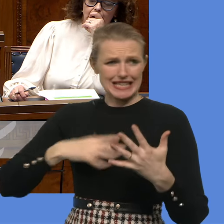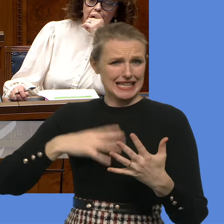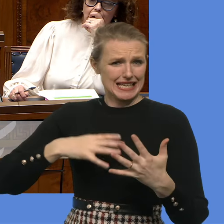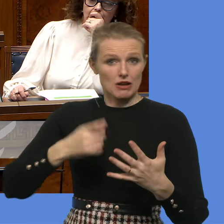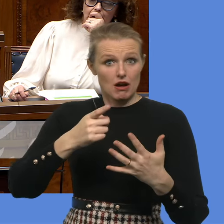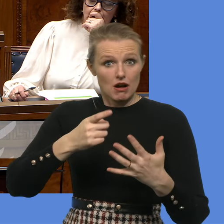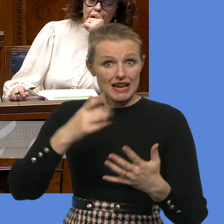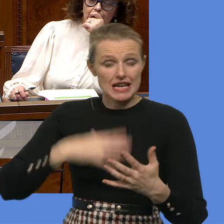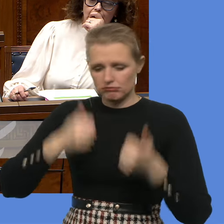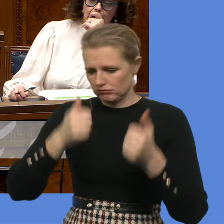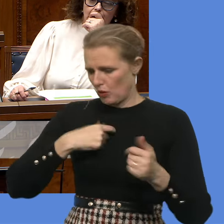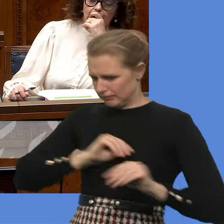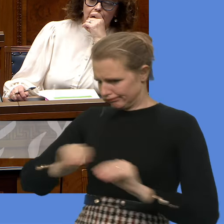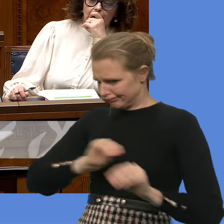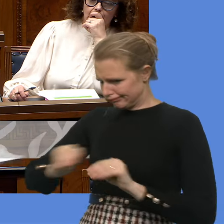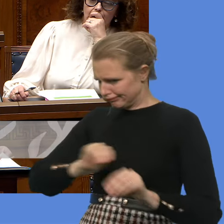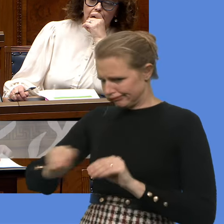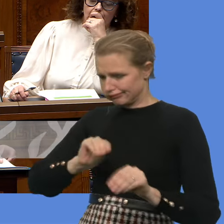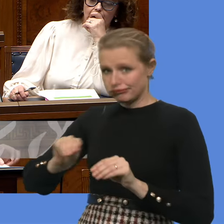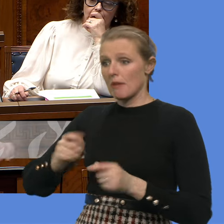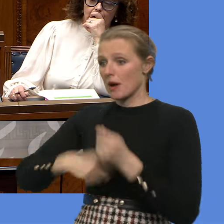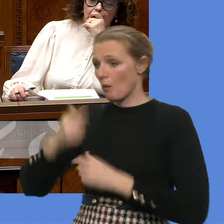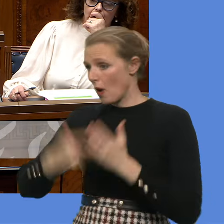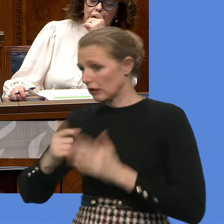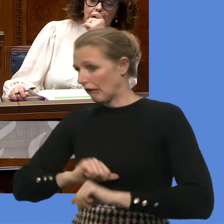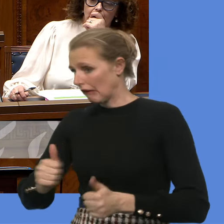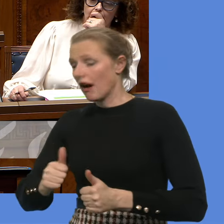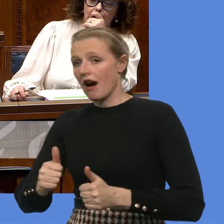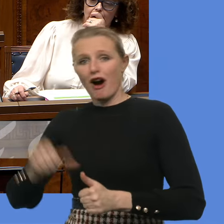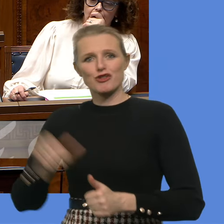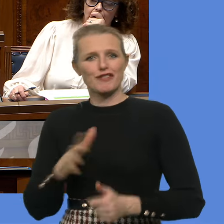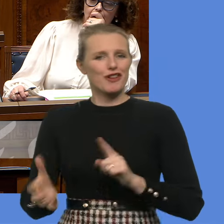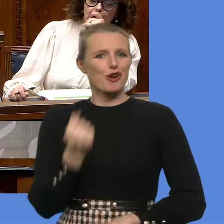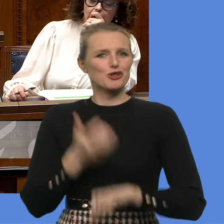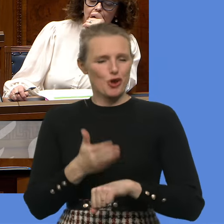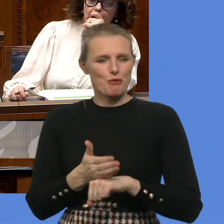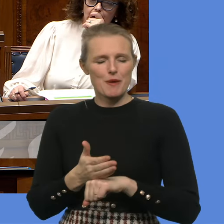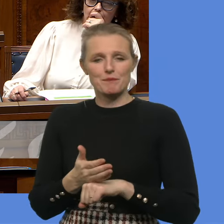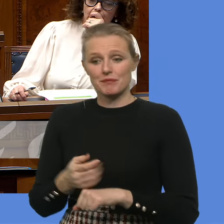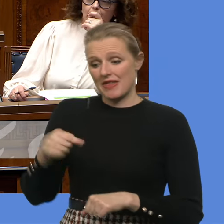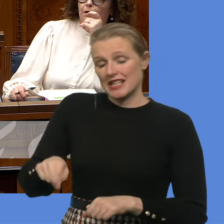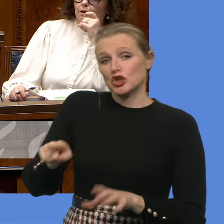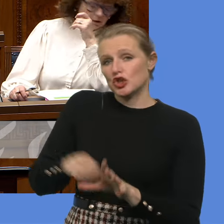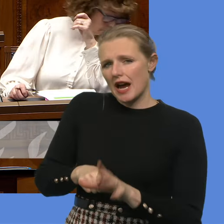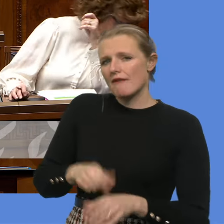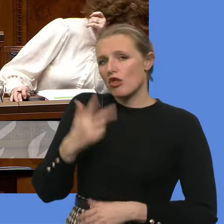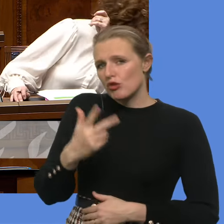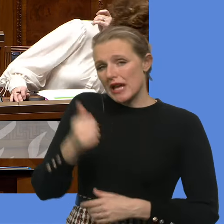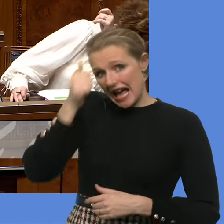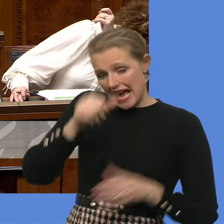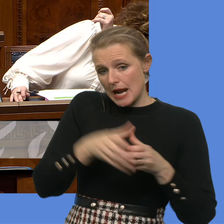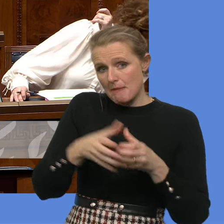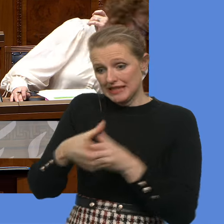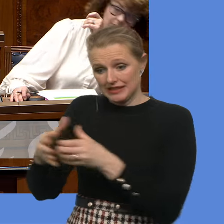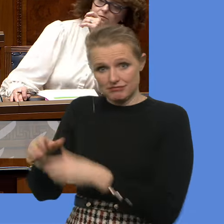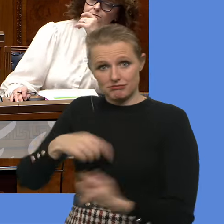training, with 150 hired by participating companies. In the current financial year, three collaborative assured skills welding academies have been launched for